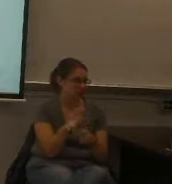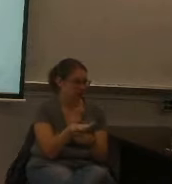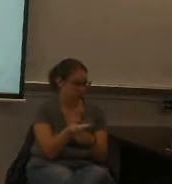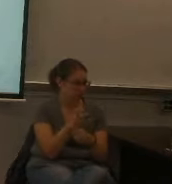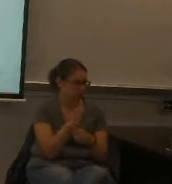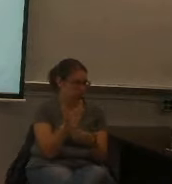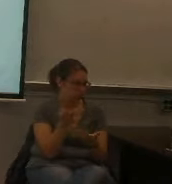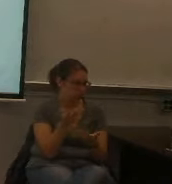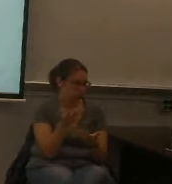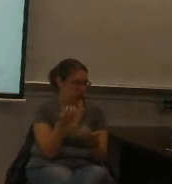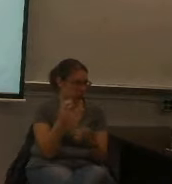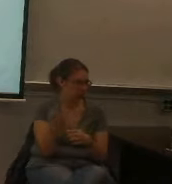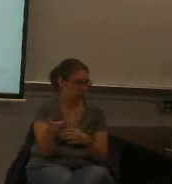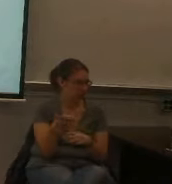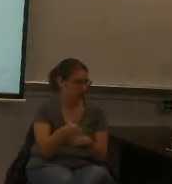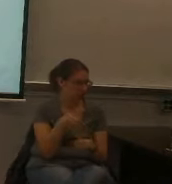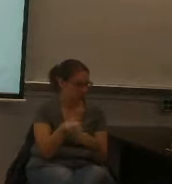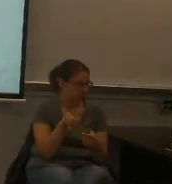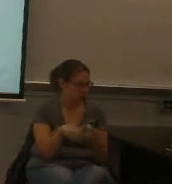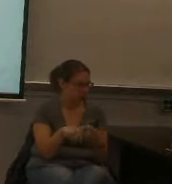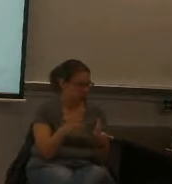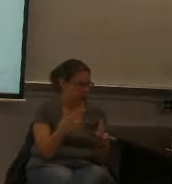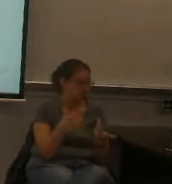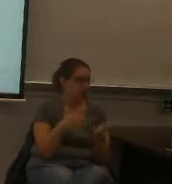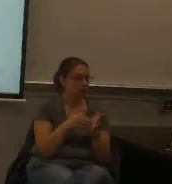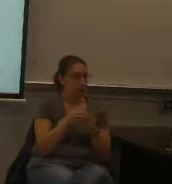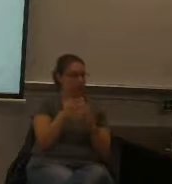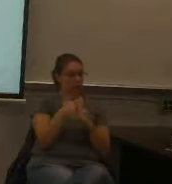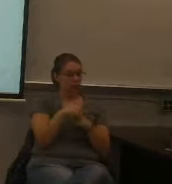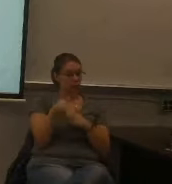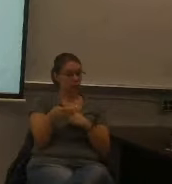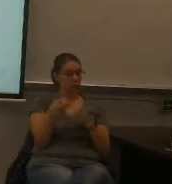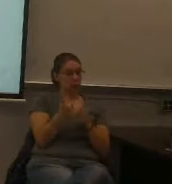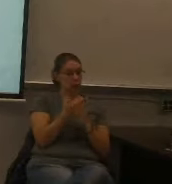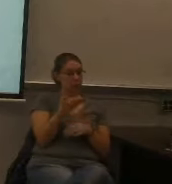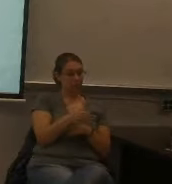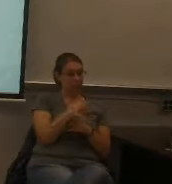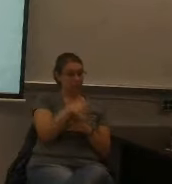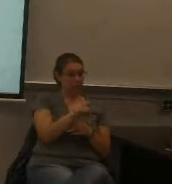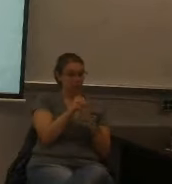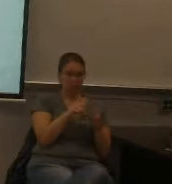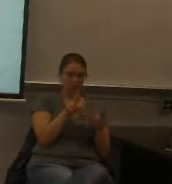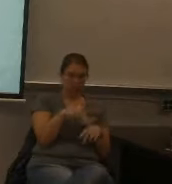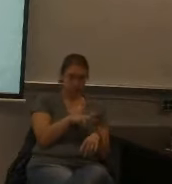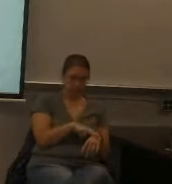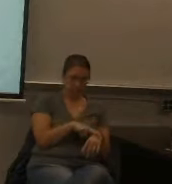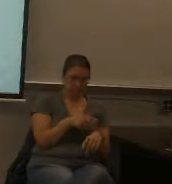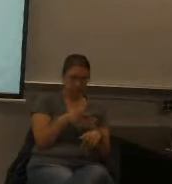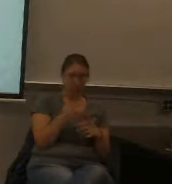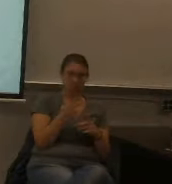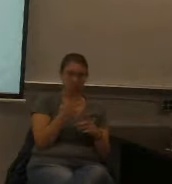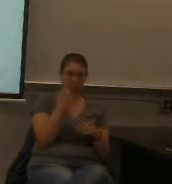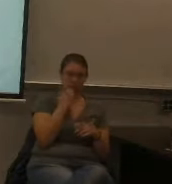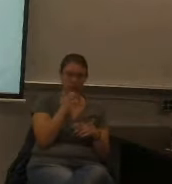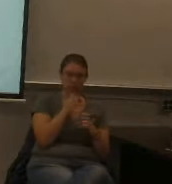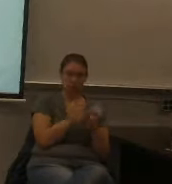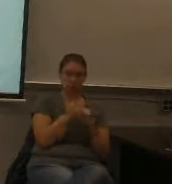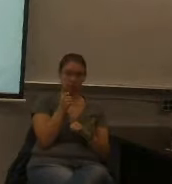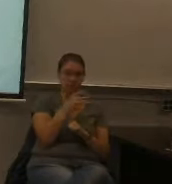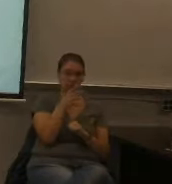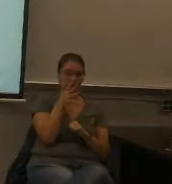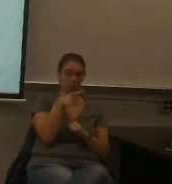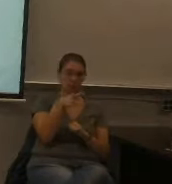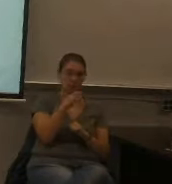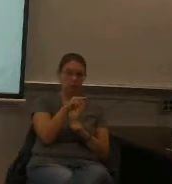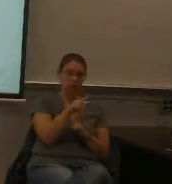Oftentimes we introduce new species. This is very common. There's most of the farm ponds